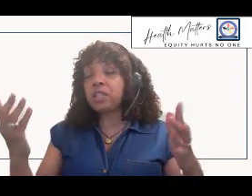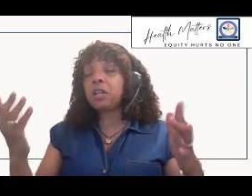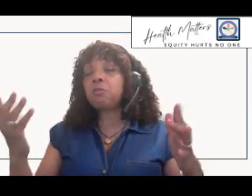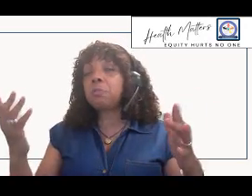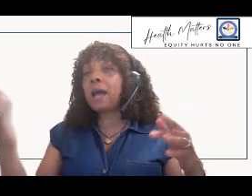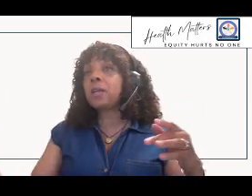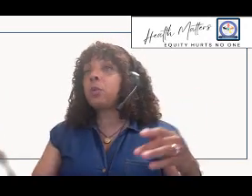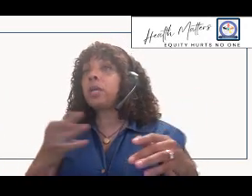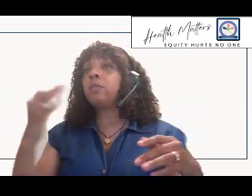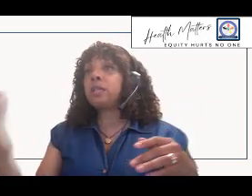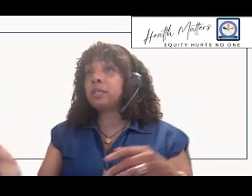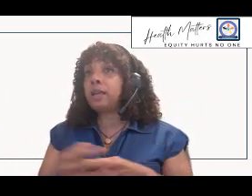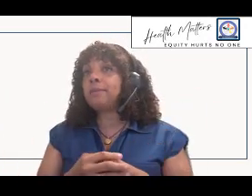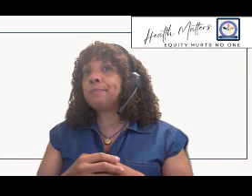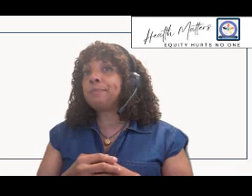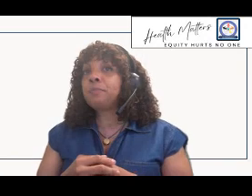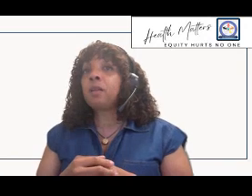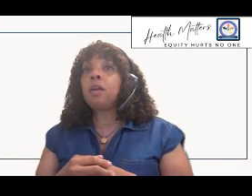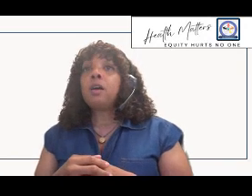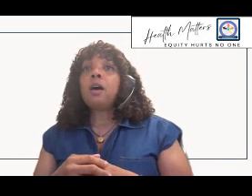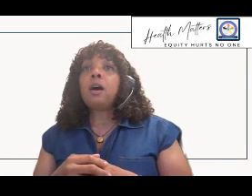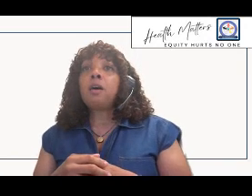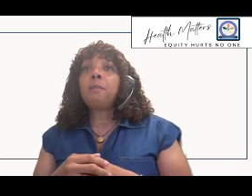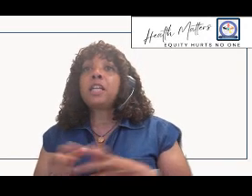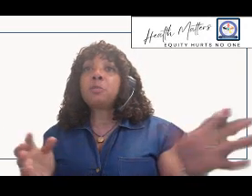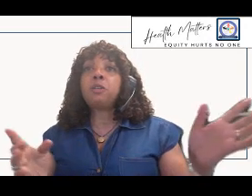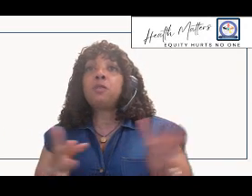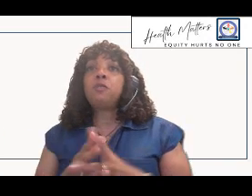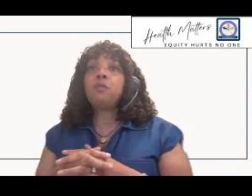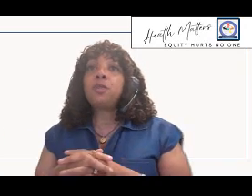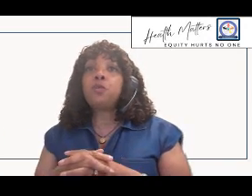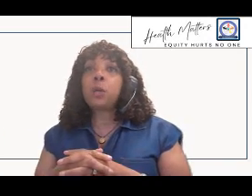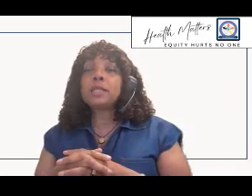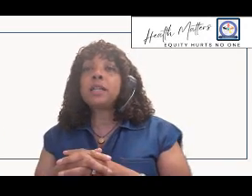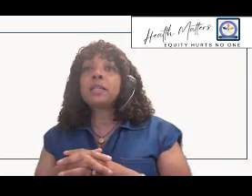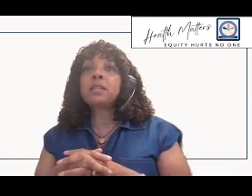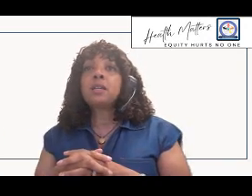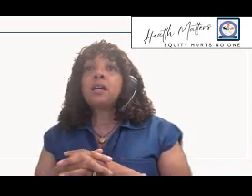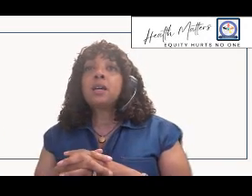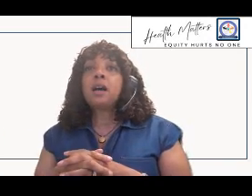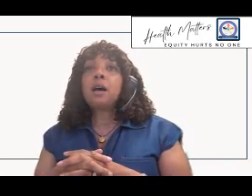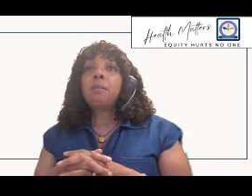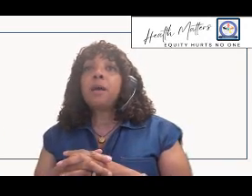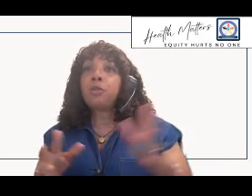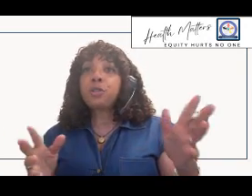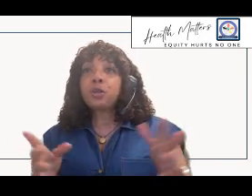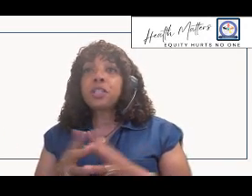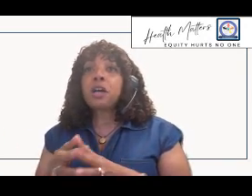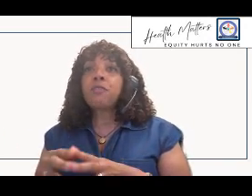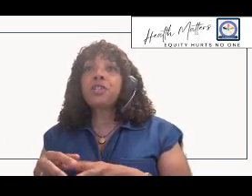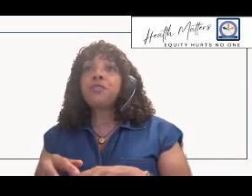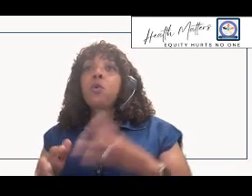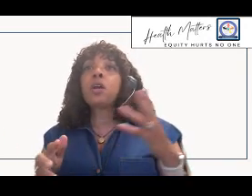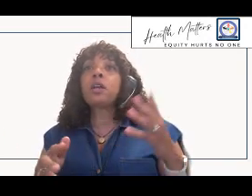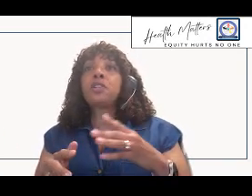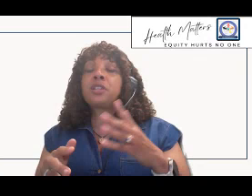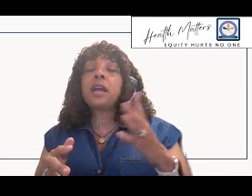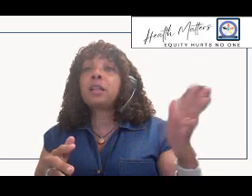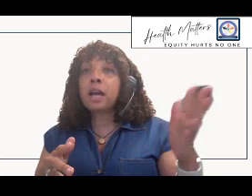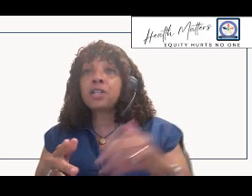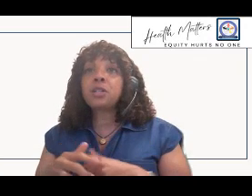special session comes back and we hear these again. SB 246, health insurance coverage